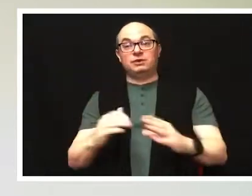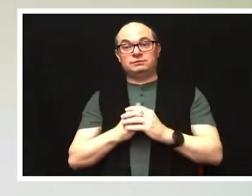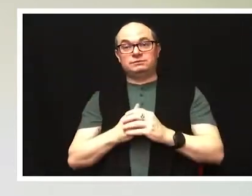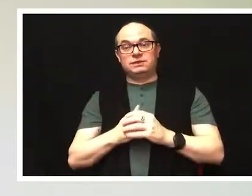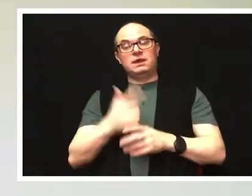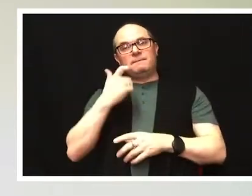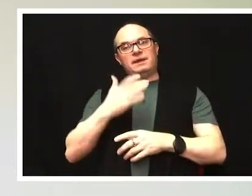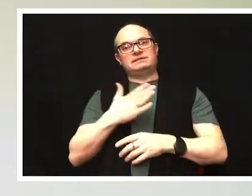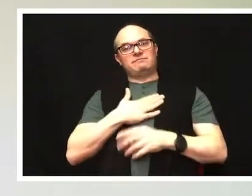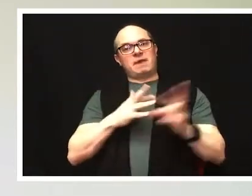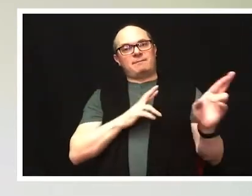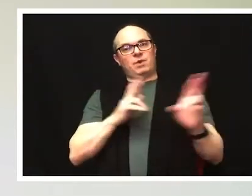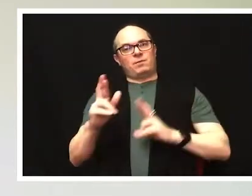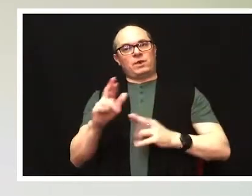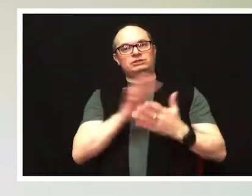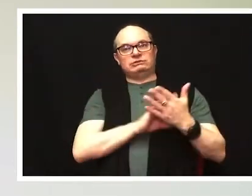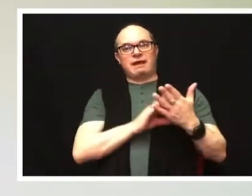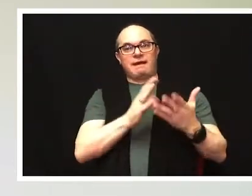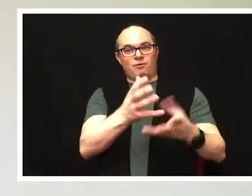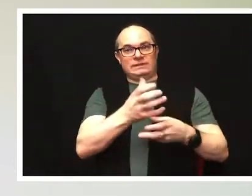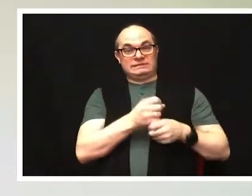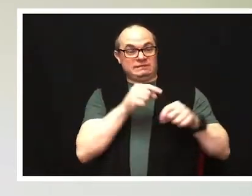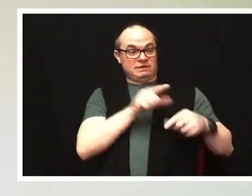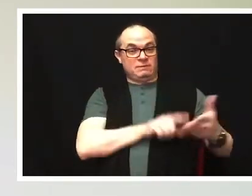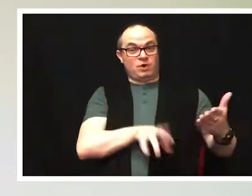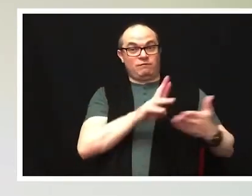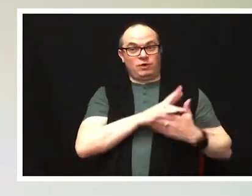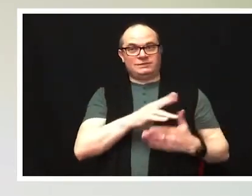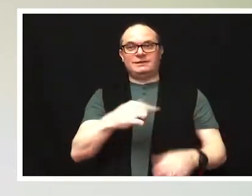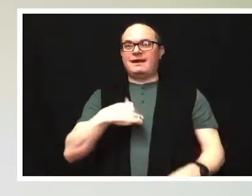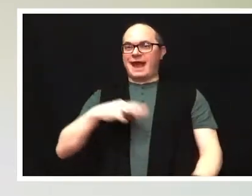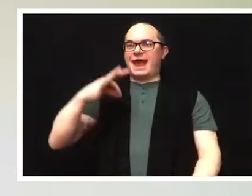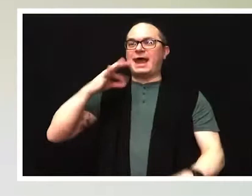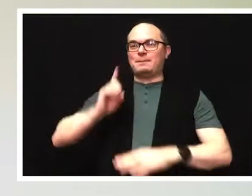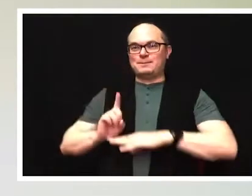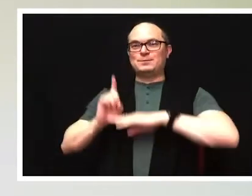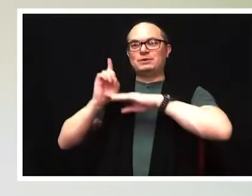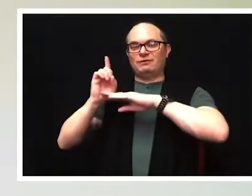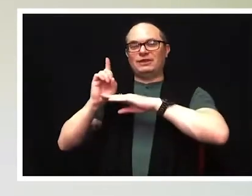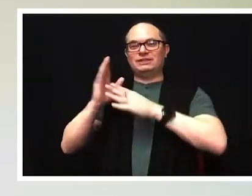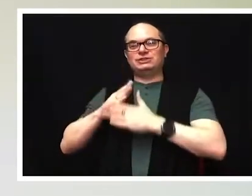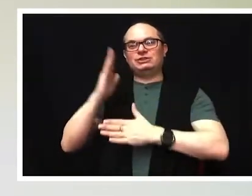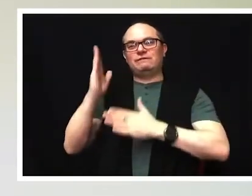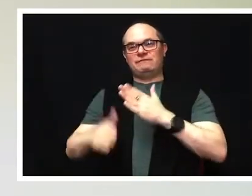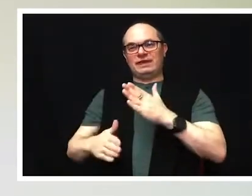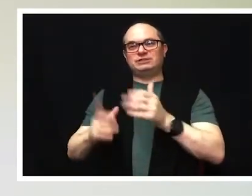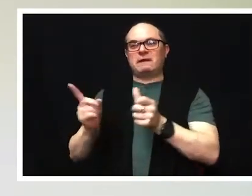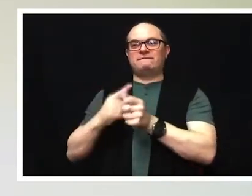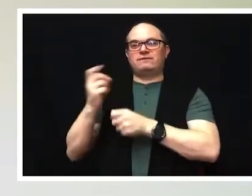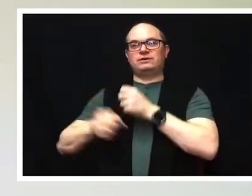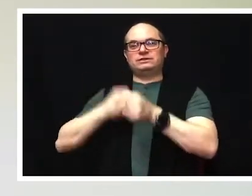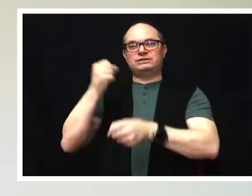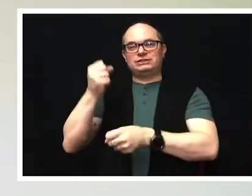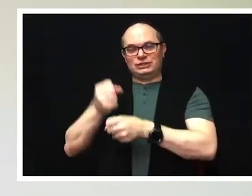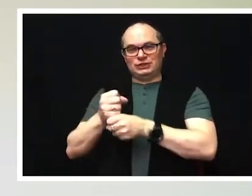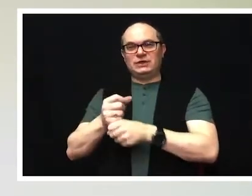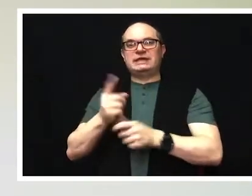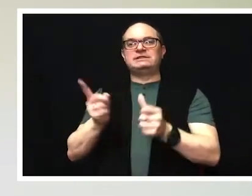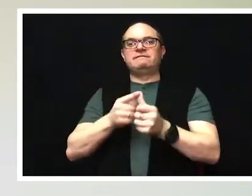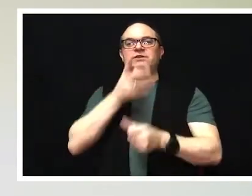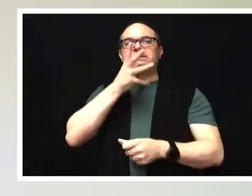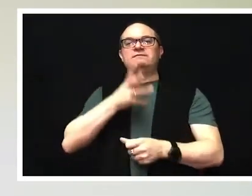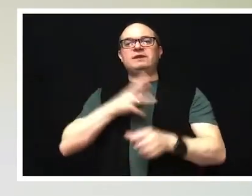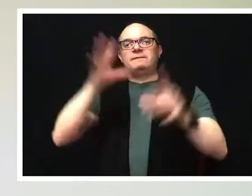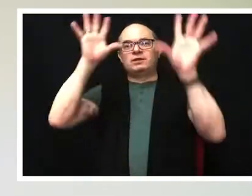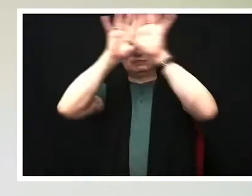that because of the preparation that I received, I am now privileged to have just completed my inaugural year as the first